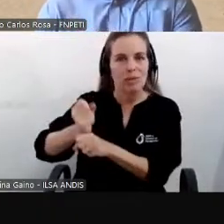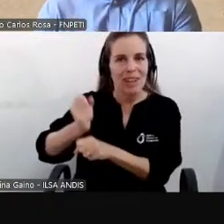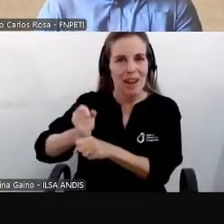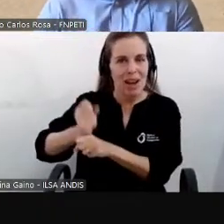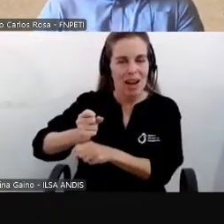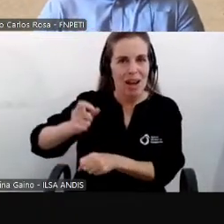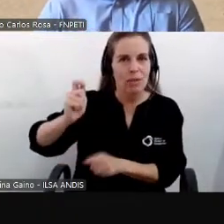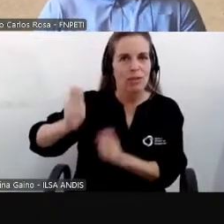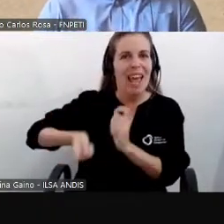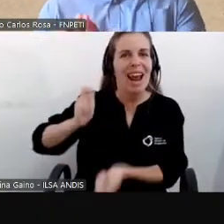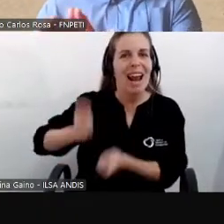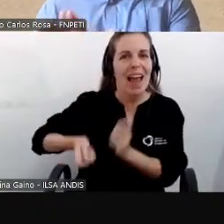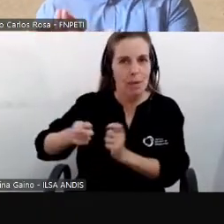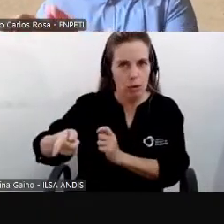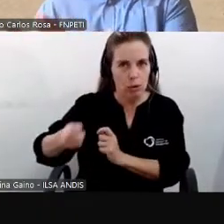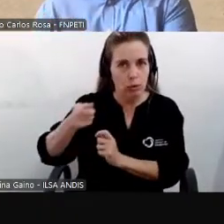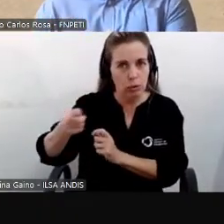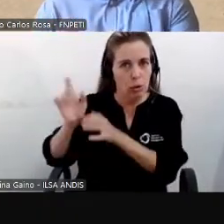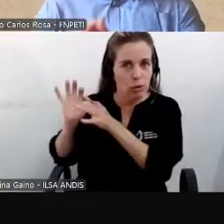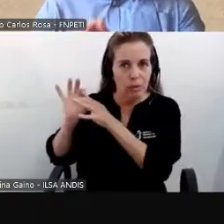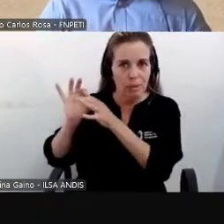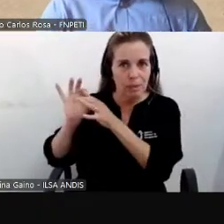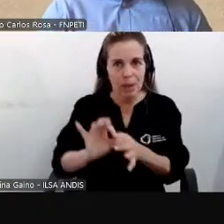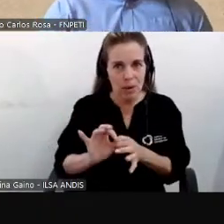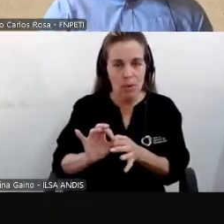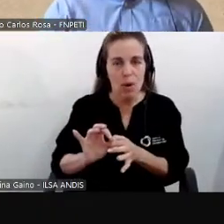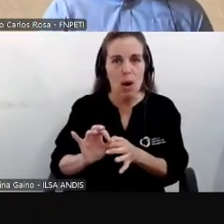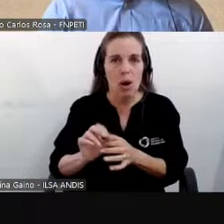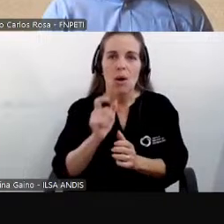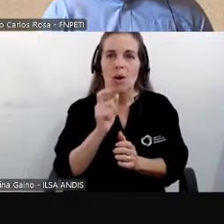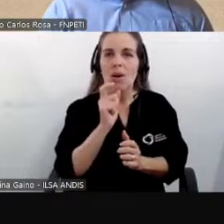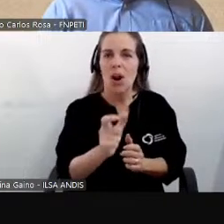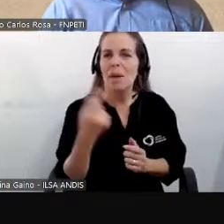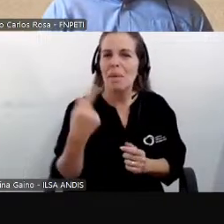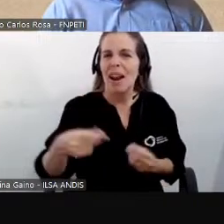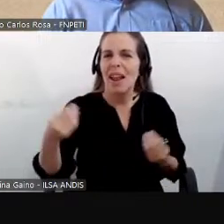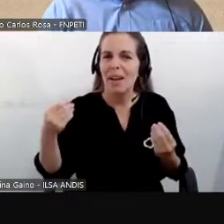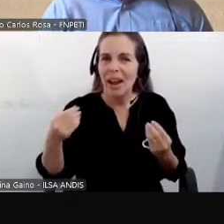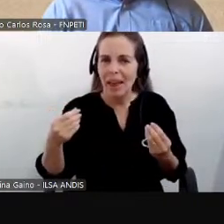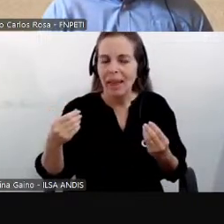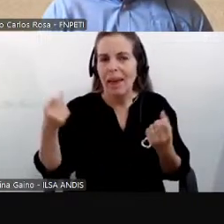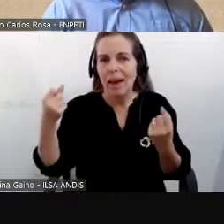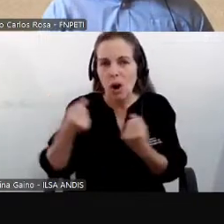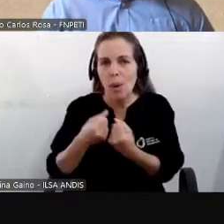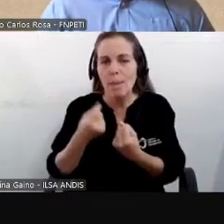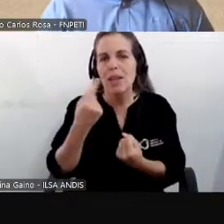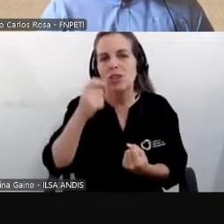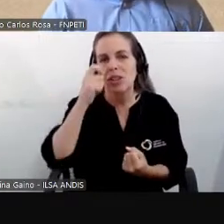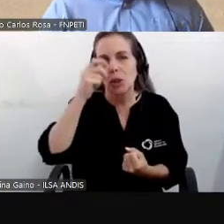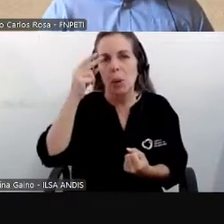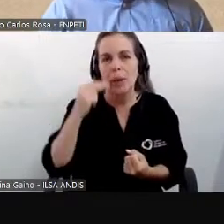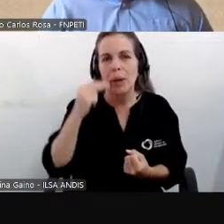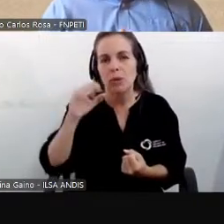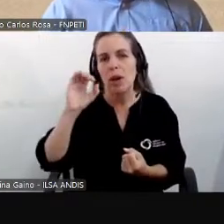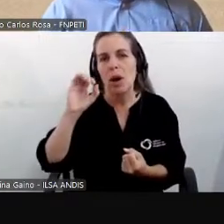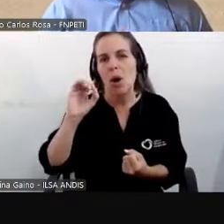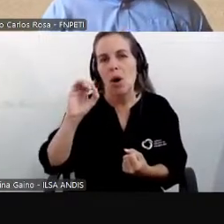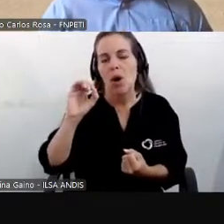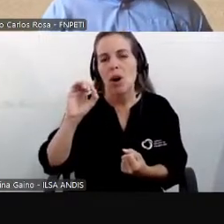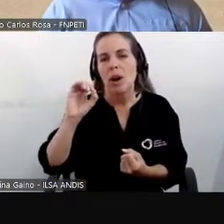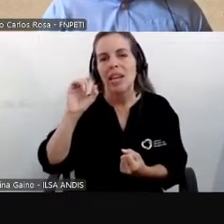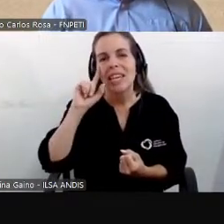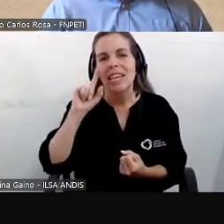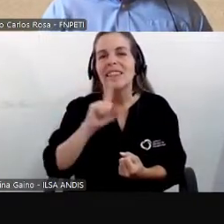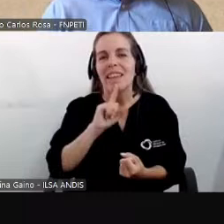1970s for the exploitation of workers that throughout time was linked to